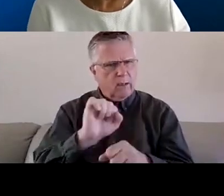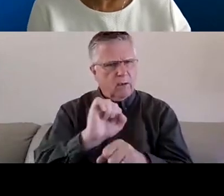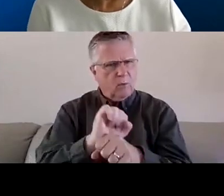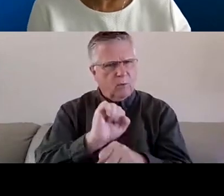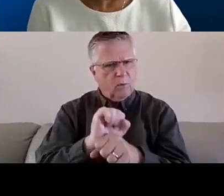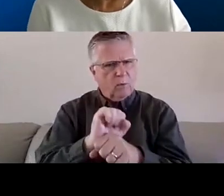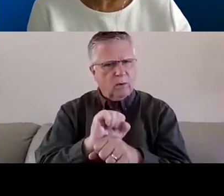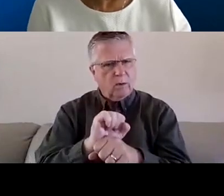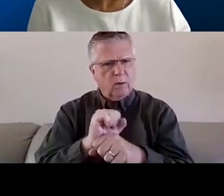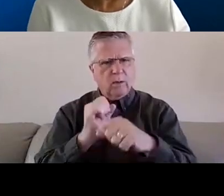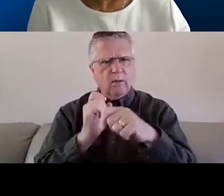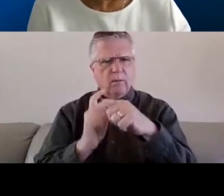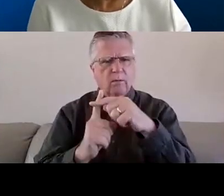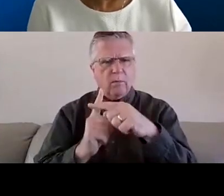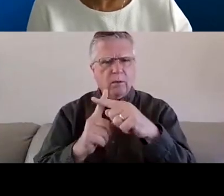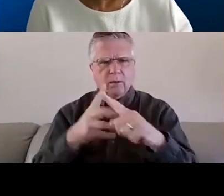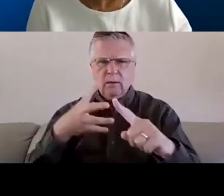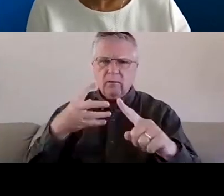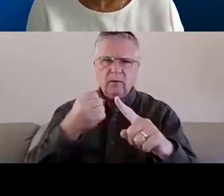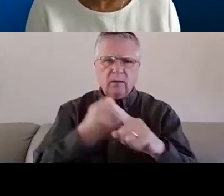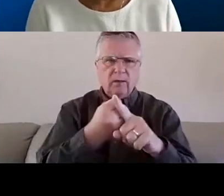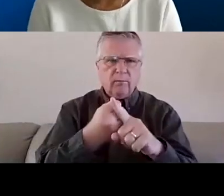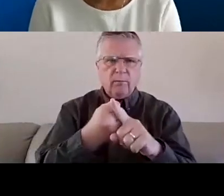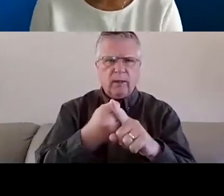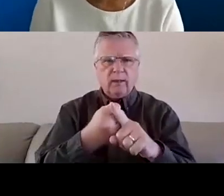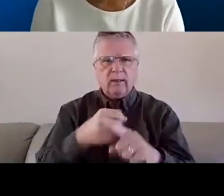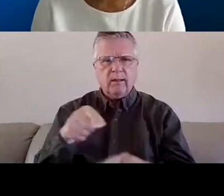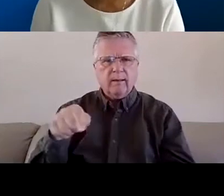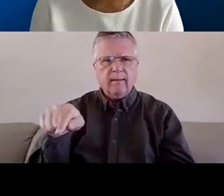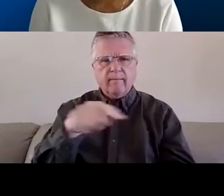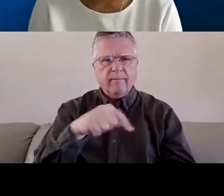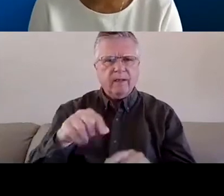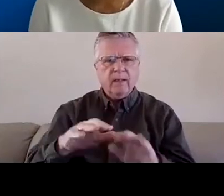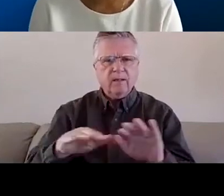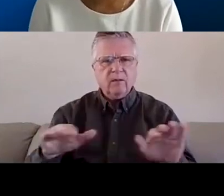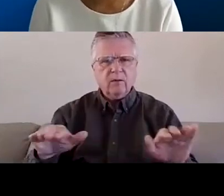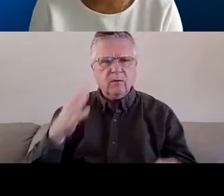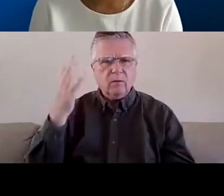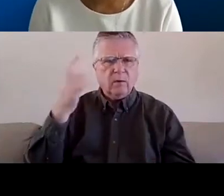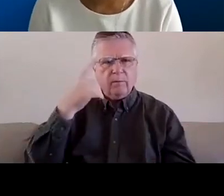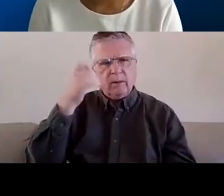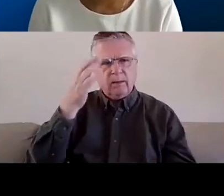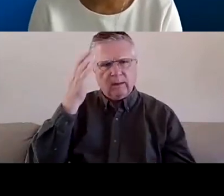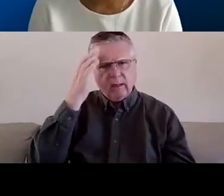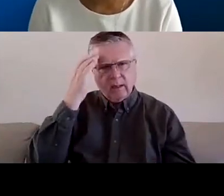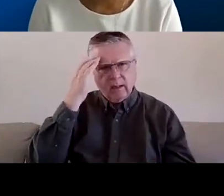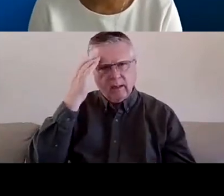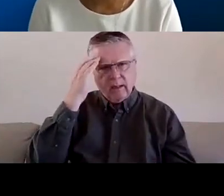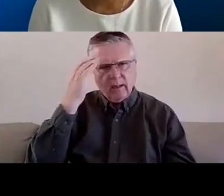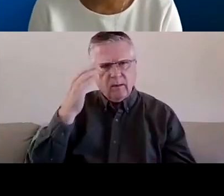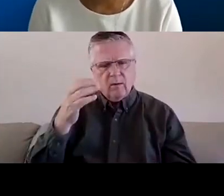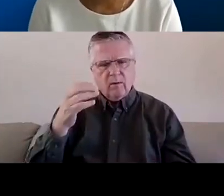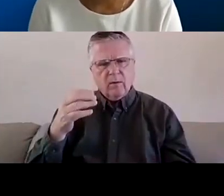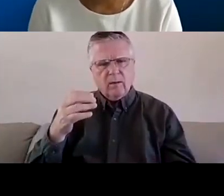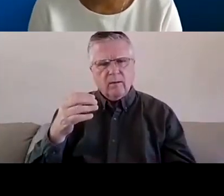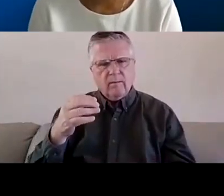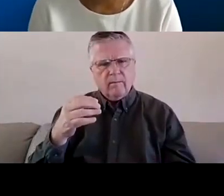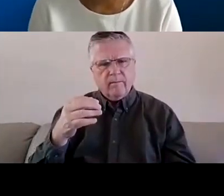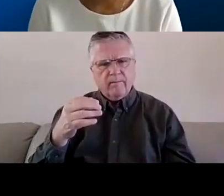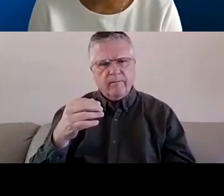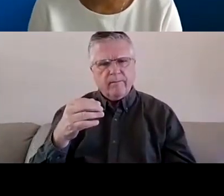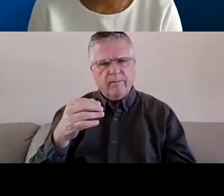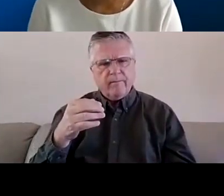to positively impact these youth and these children, because I know that pain directly, for I've never met